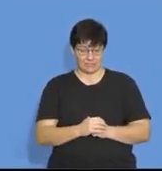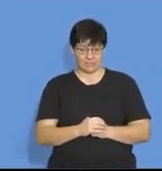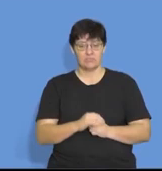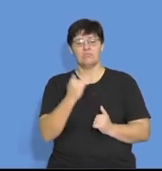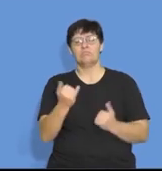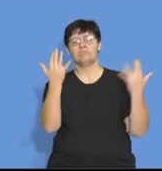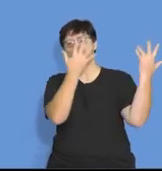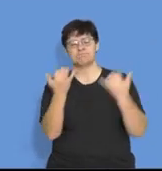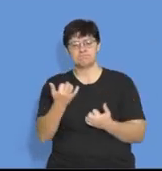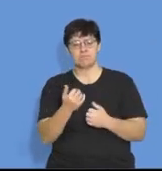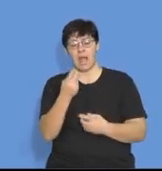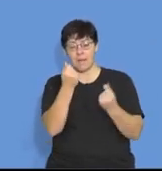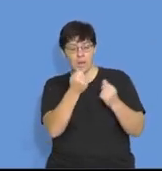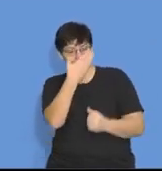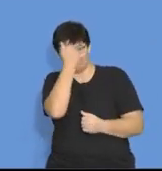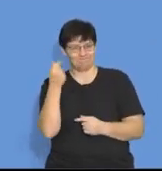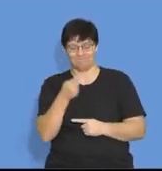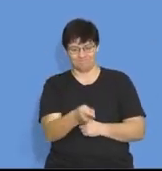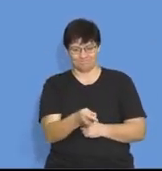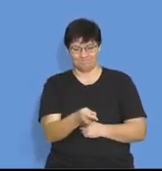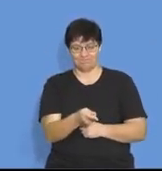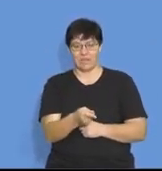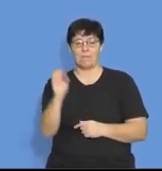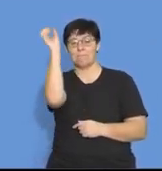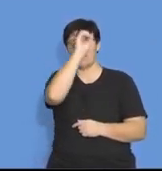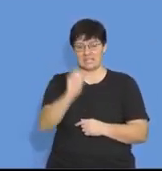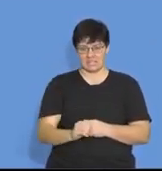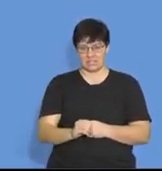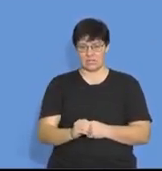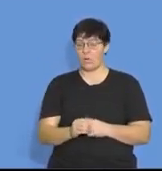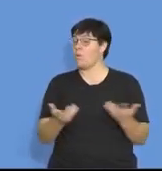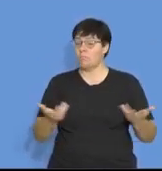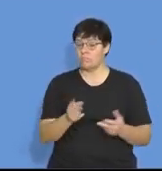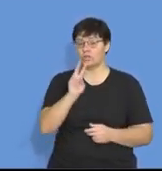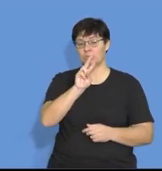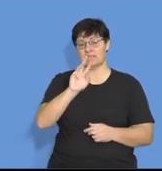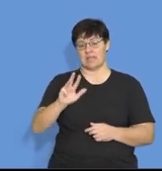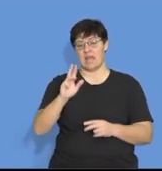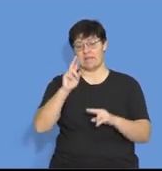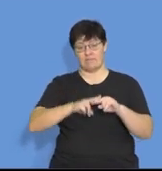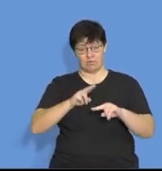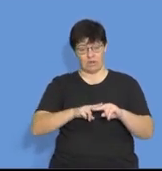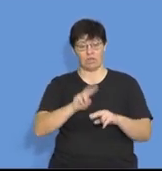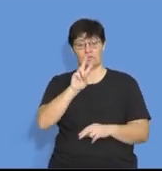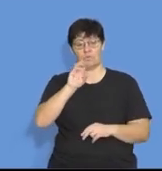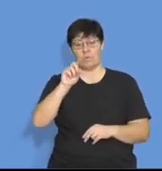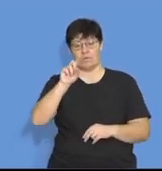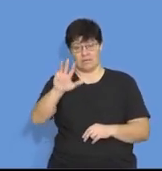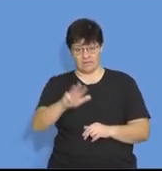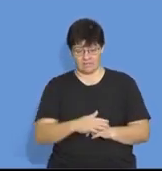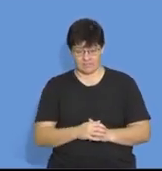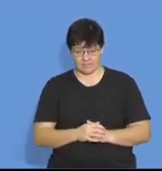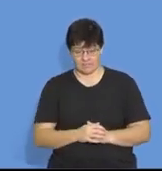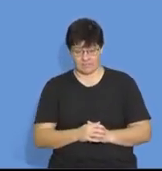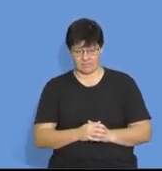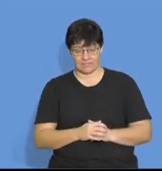Calculate the unknown amounts and percentages on the 29th of February 2019. Okay, let's see